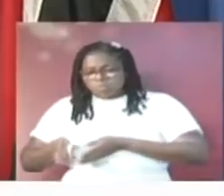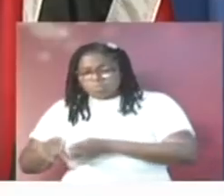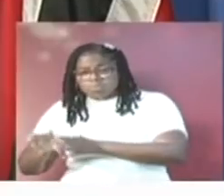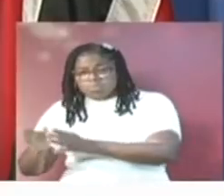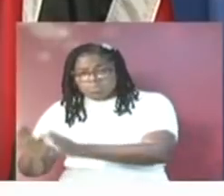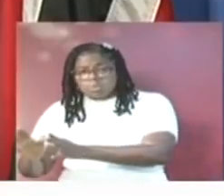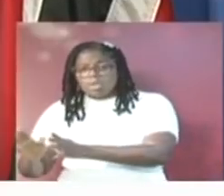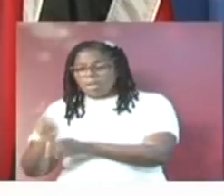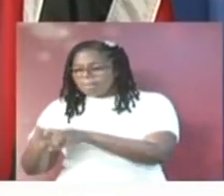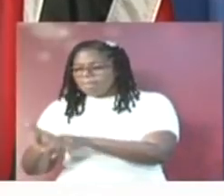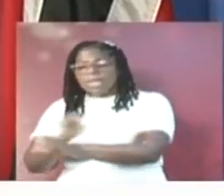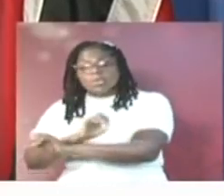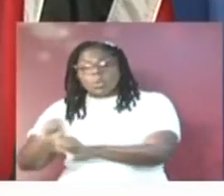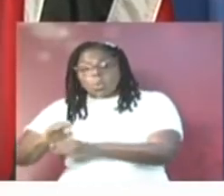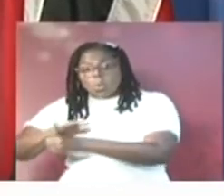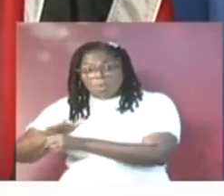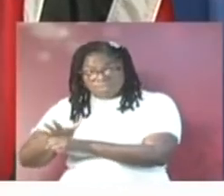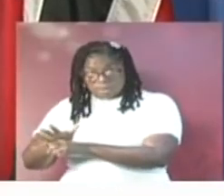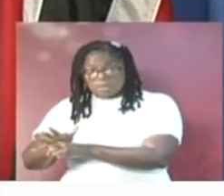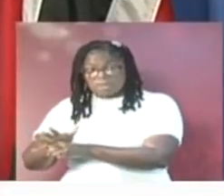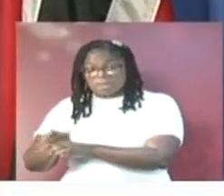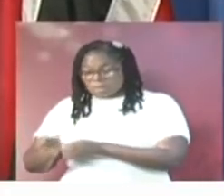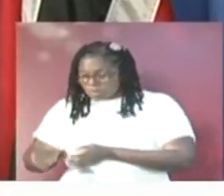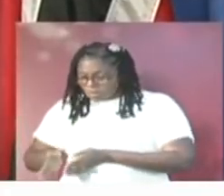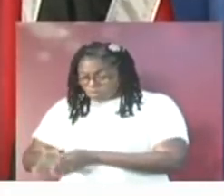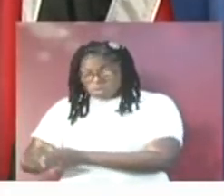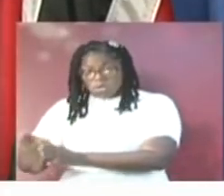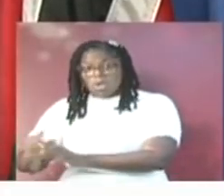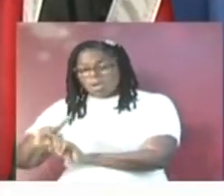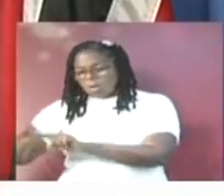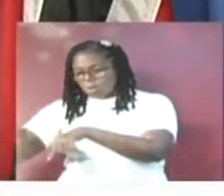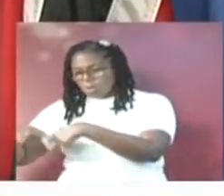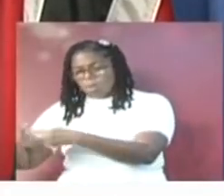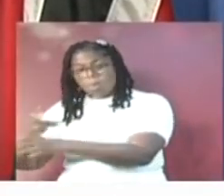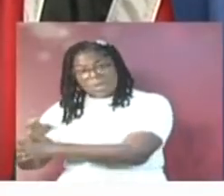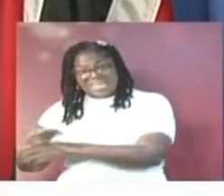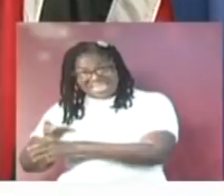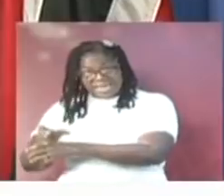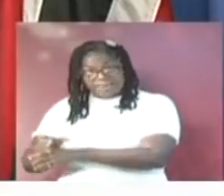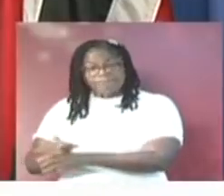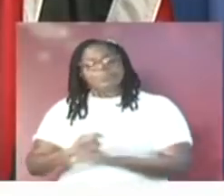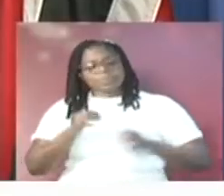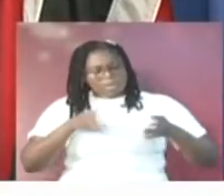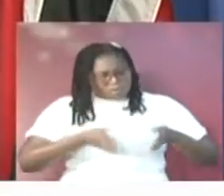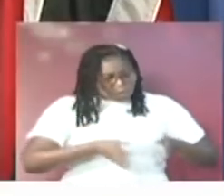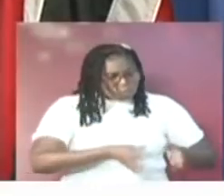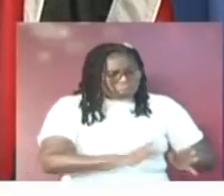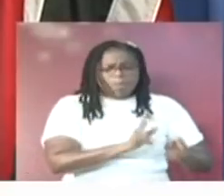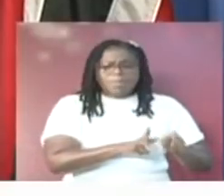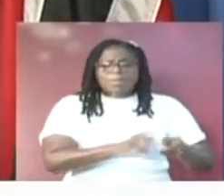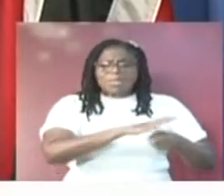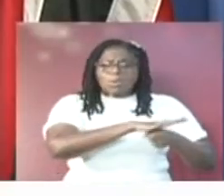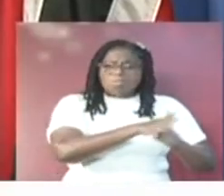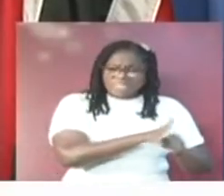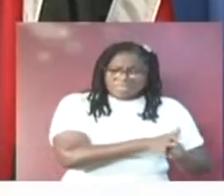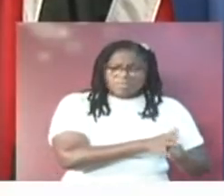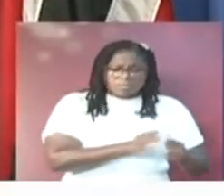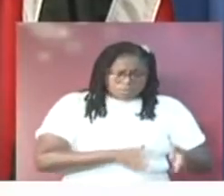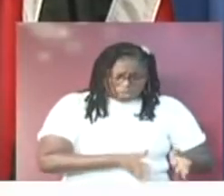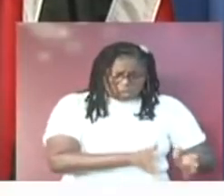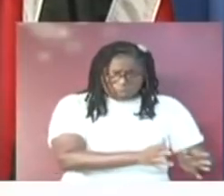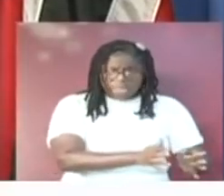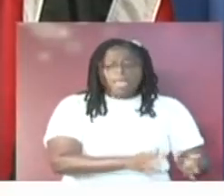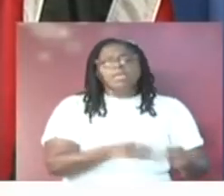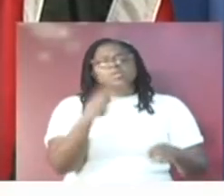handled in the main hospital system, I need not explain to you the calamity that will be, not just